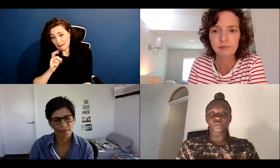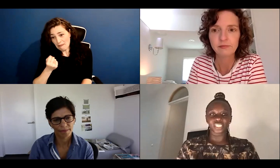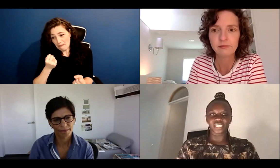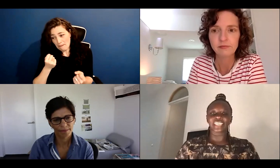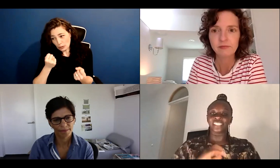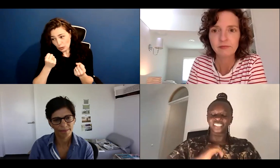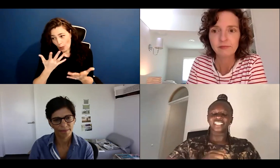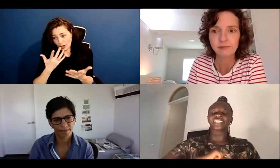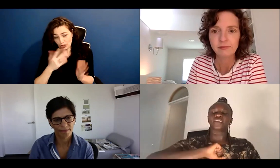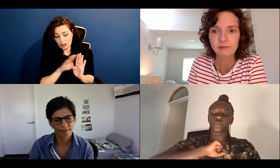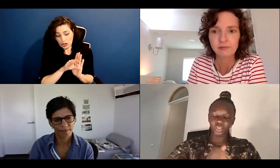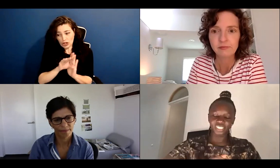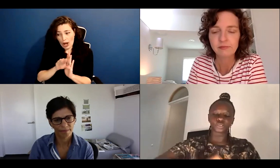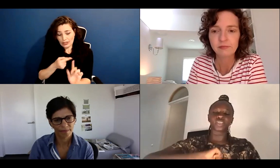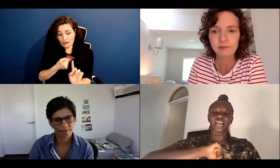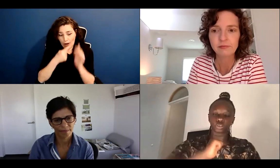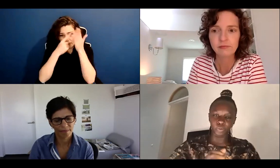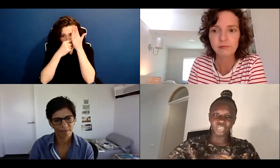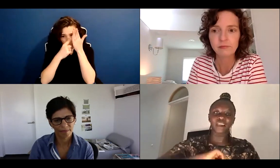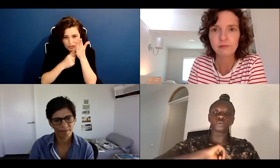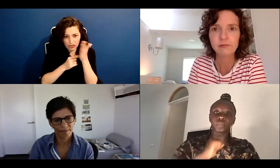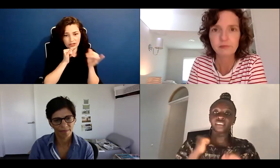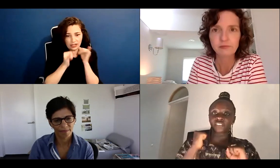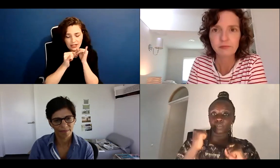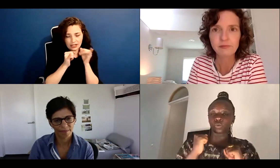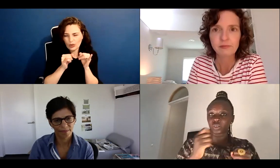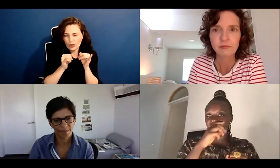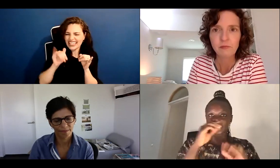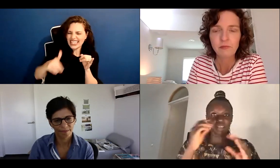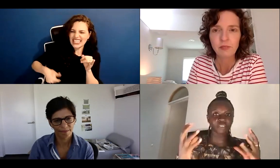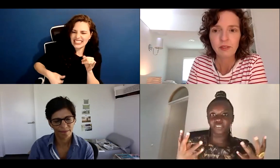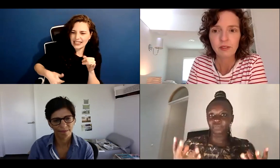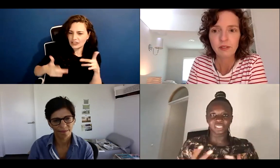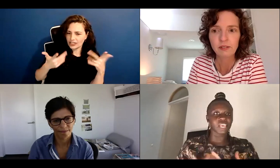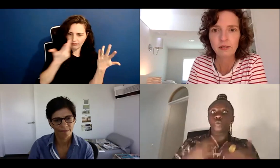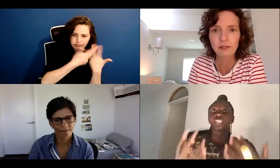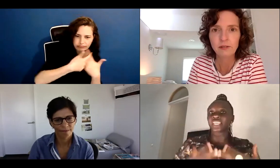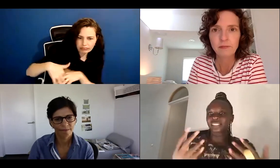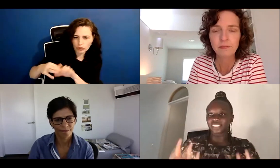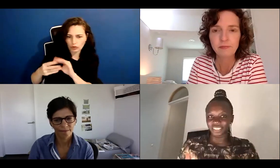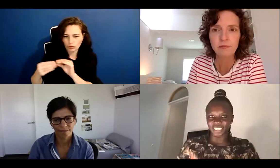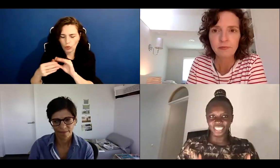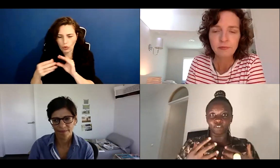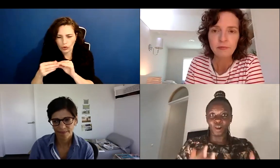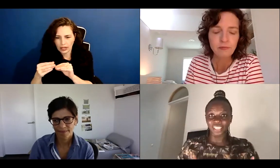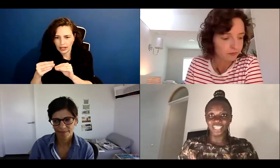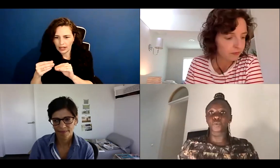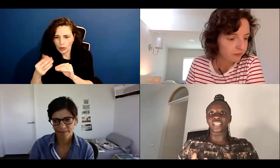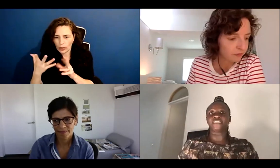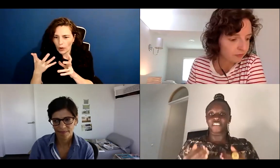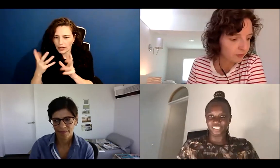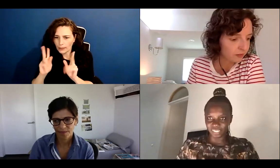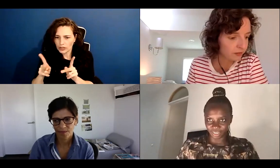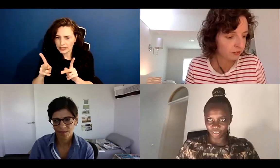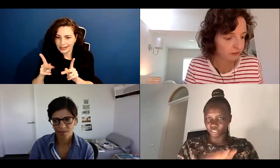together was just like instinct. It's like, what's the story? How do we put it? How do we, if someone watches something 5 minutes, will they understand it? I think for us, that was